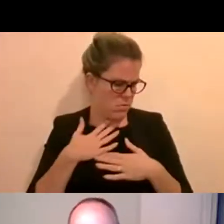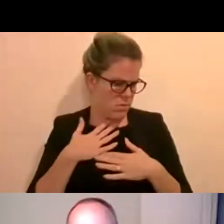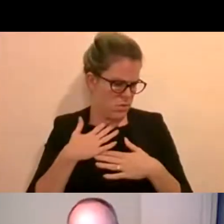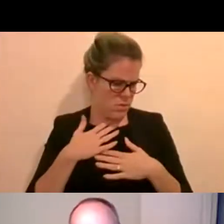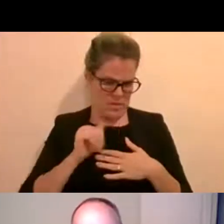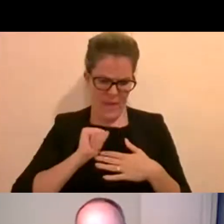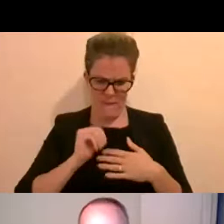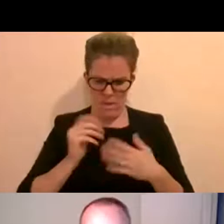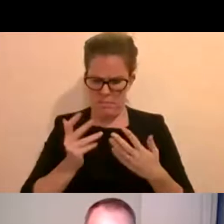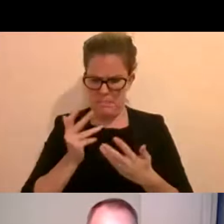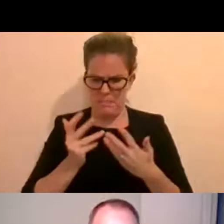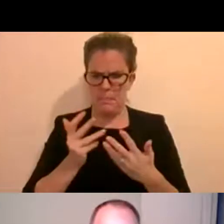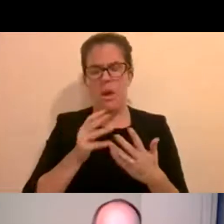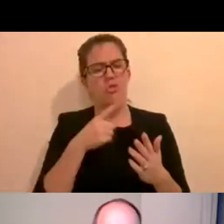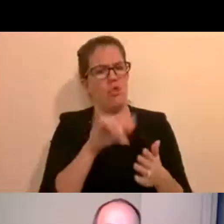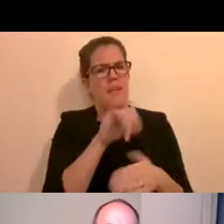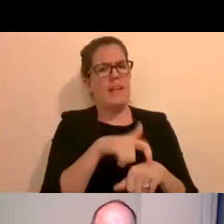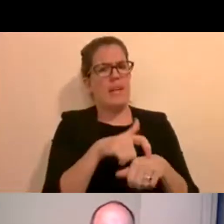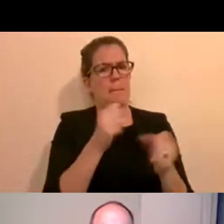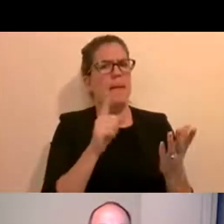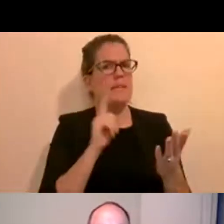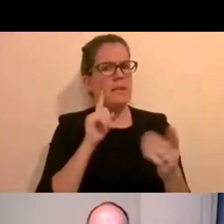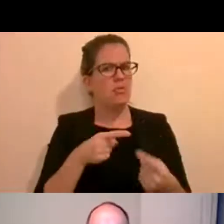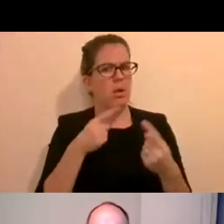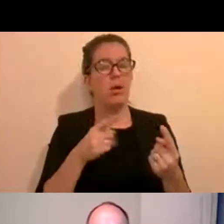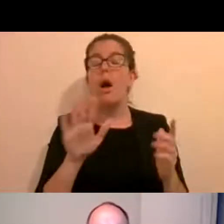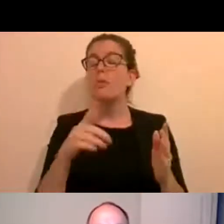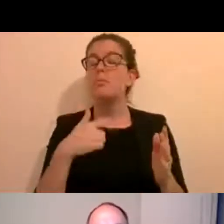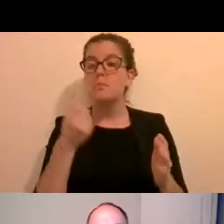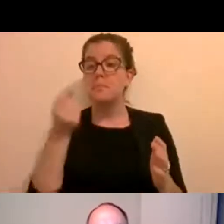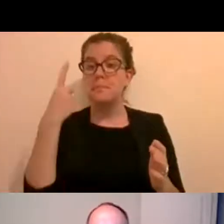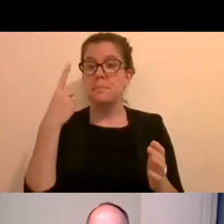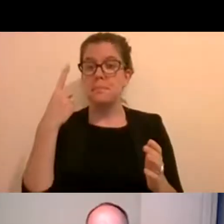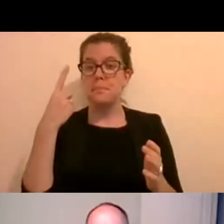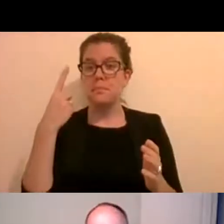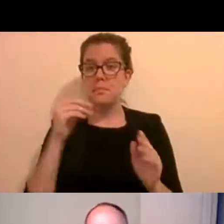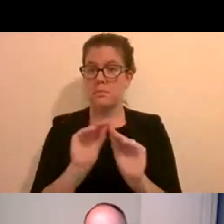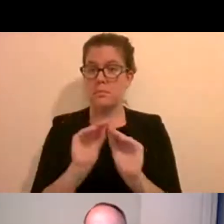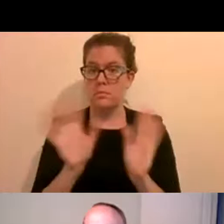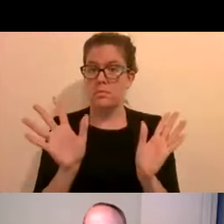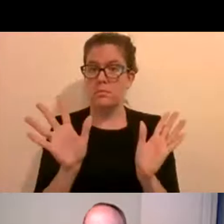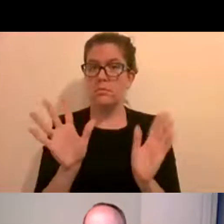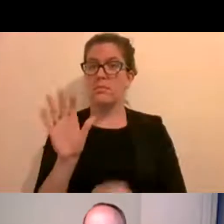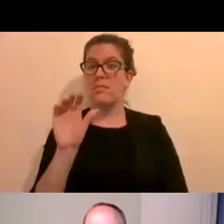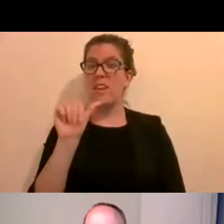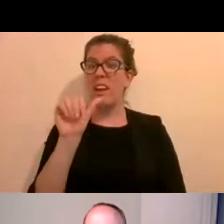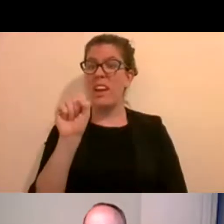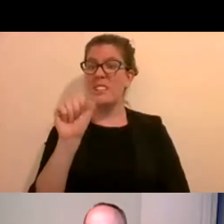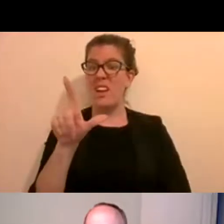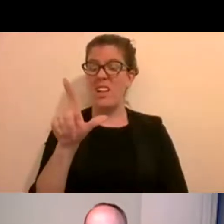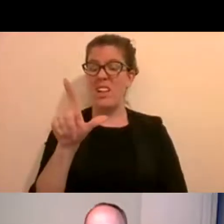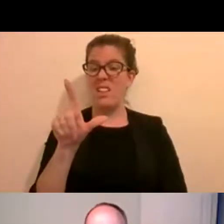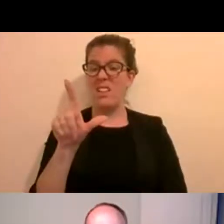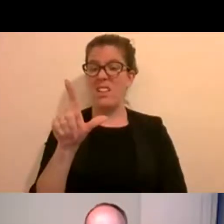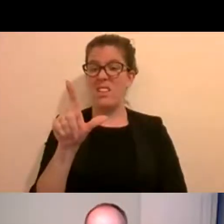during this time. And I do want to maintain, and this is the fact that ASL during the darkest days